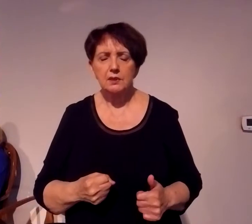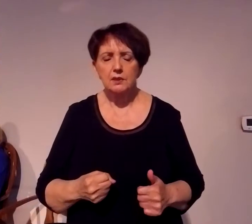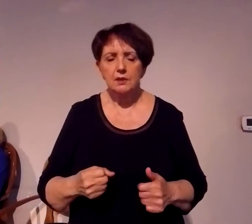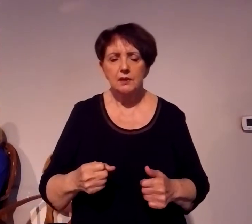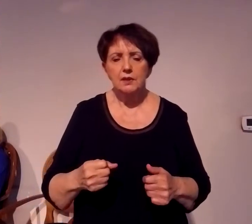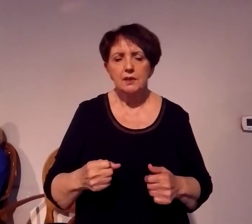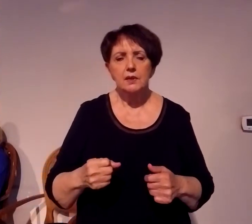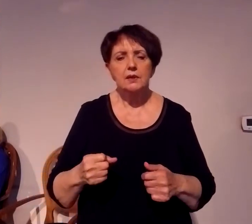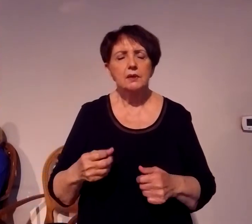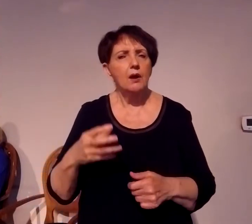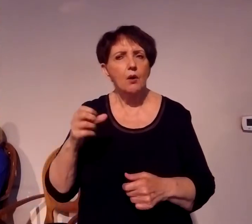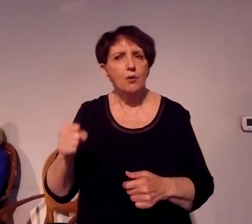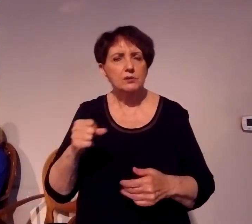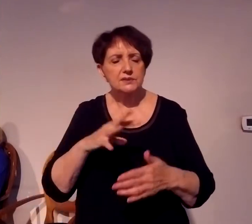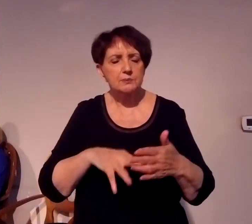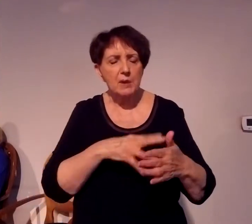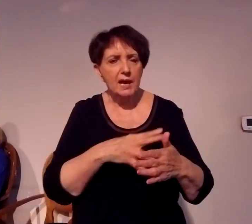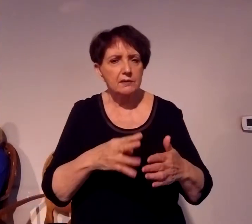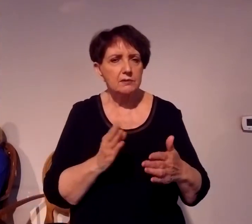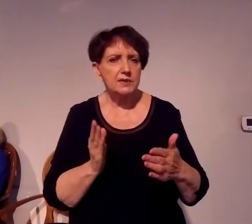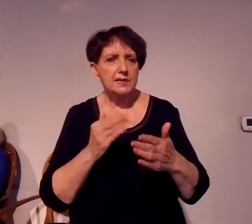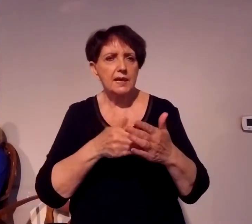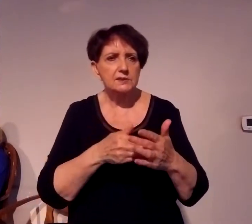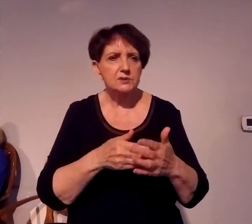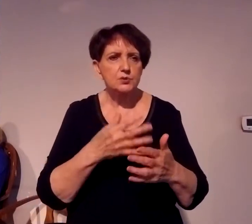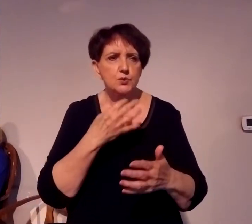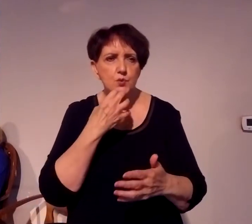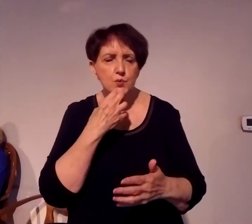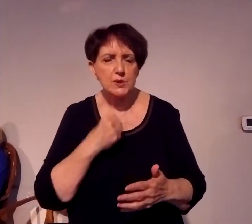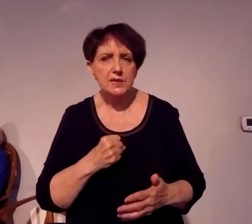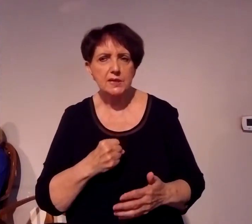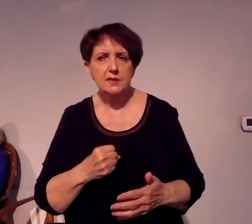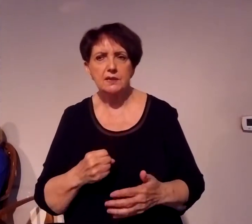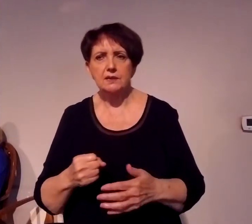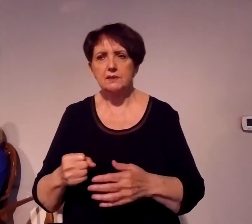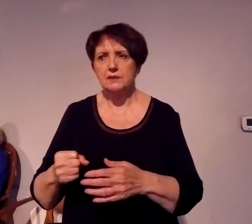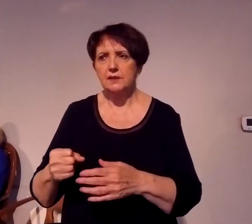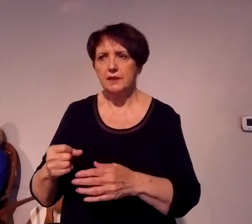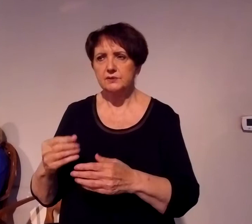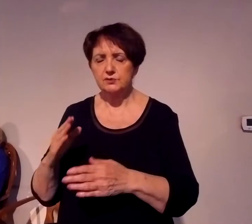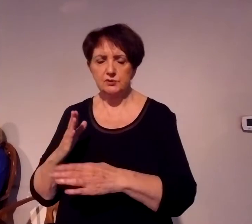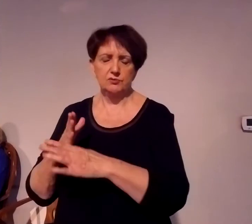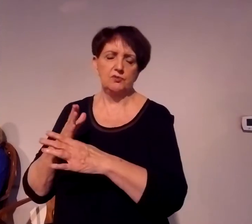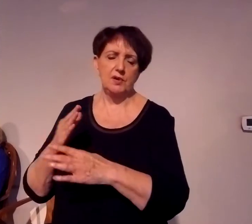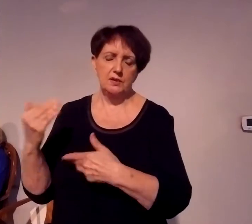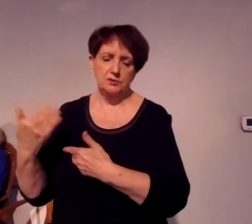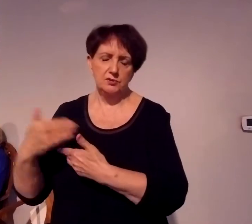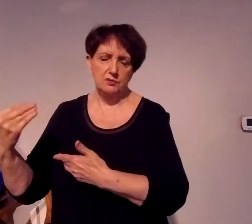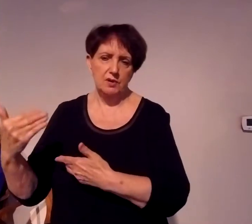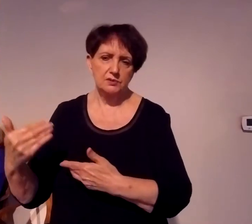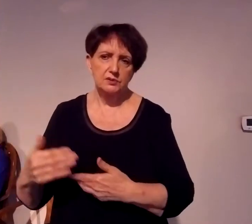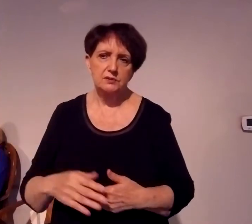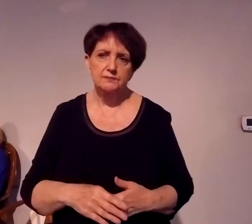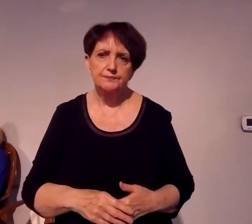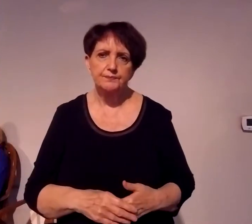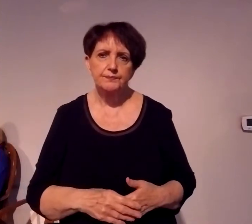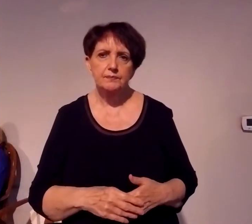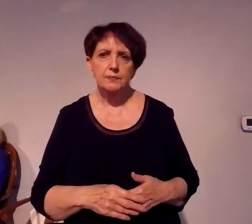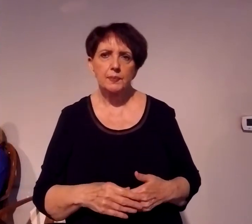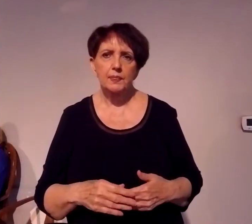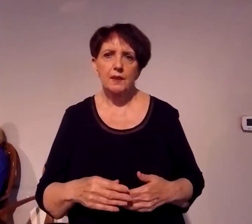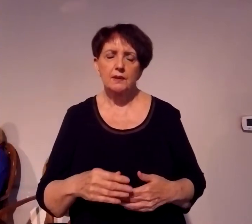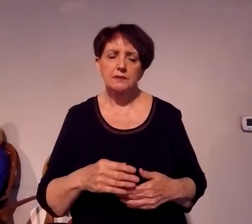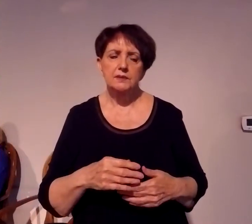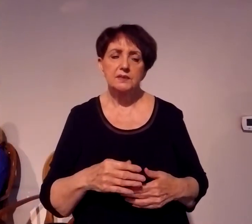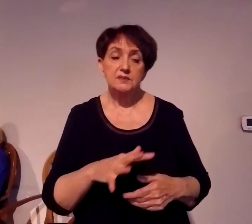distraction. It is a field of self-devouring narcissism and betrayed ideals. It is